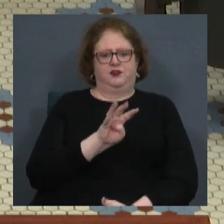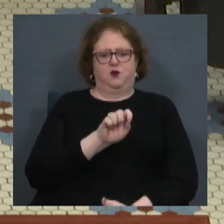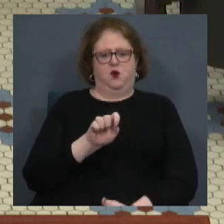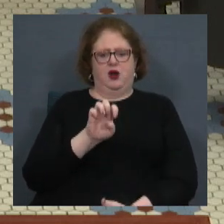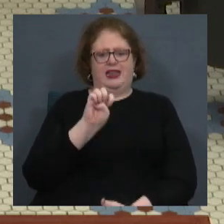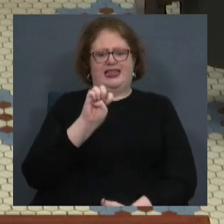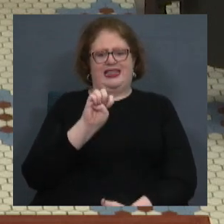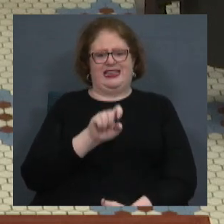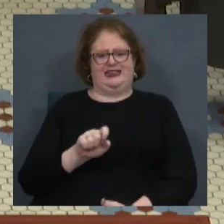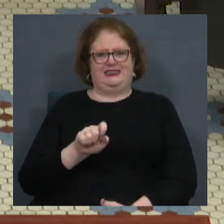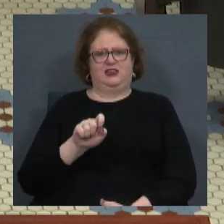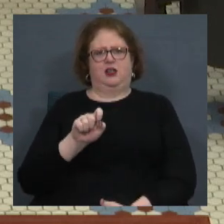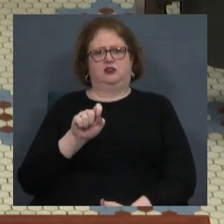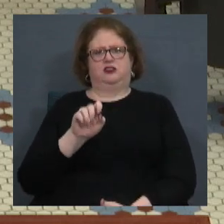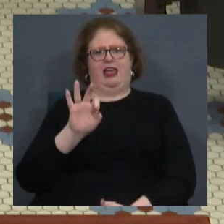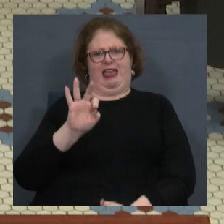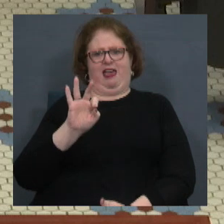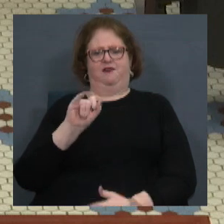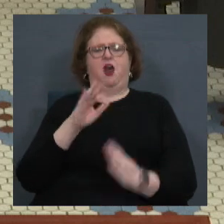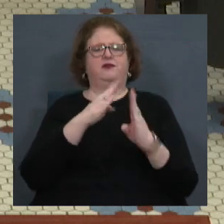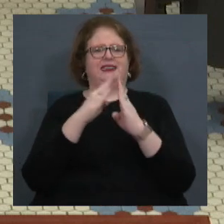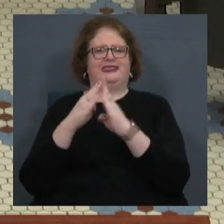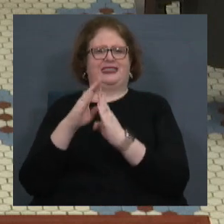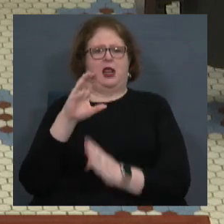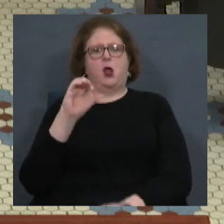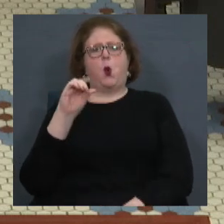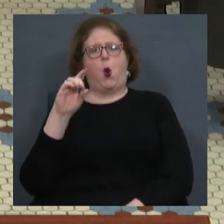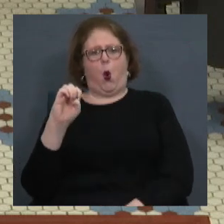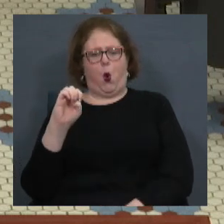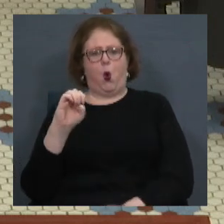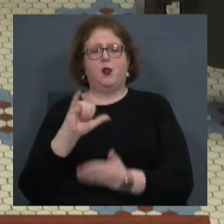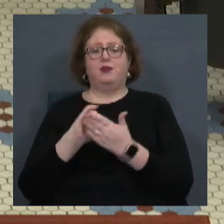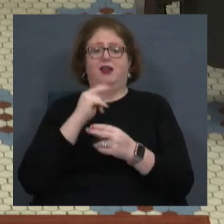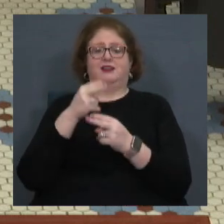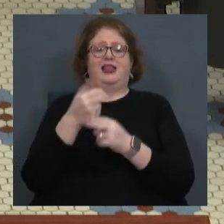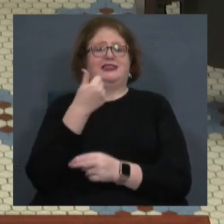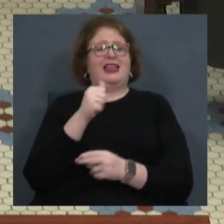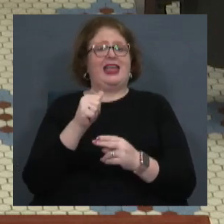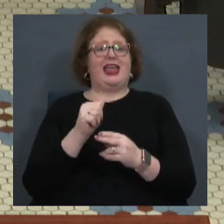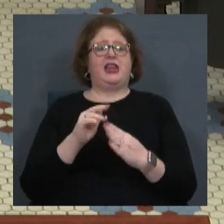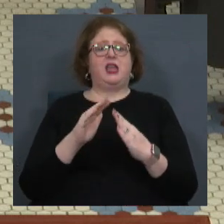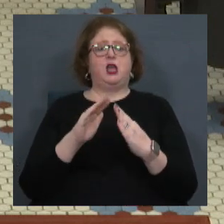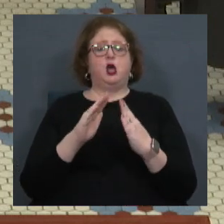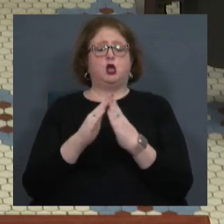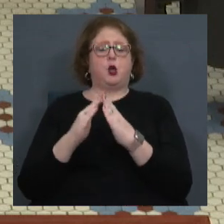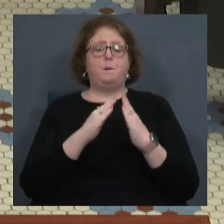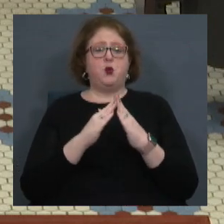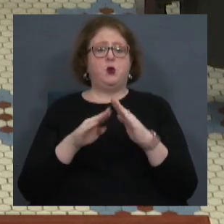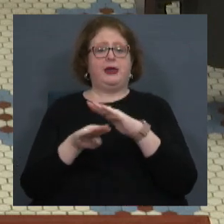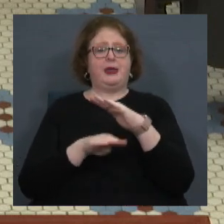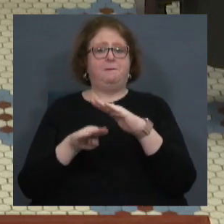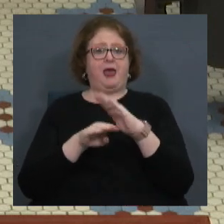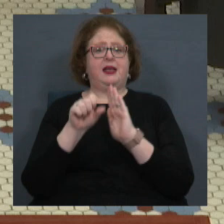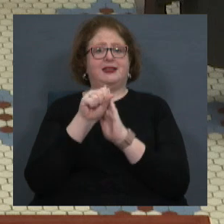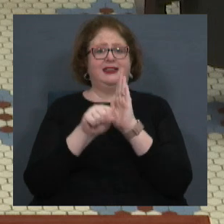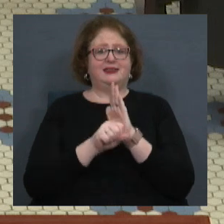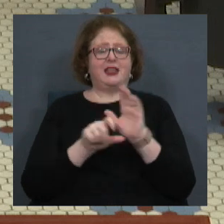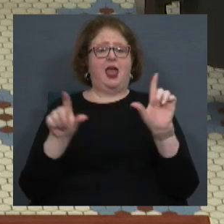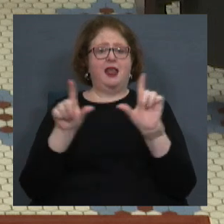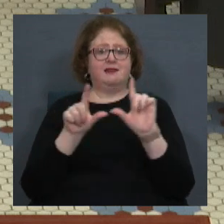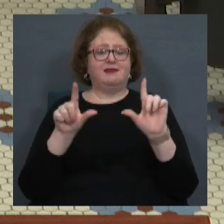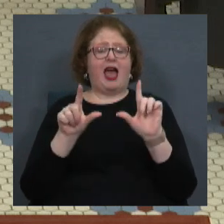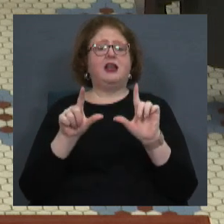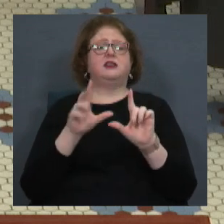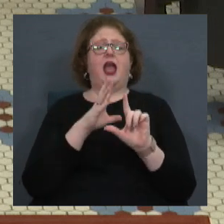E4F of the City Code, which states that any community-based, state-licensed and supervised residential